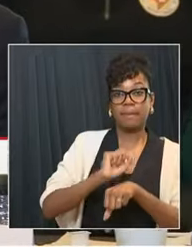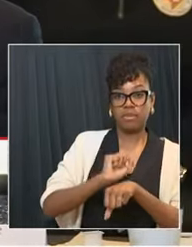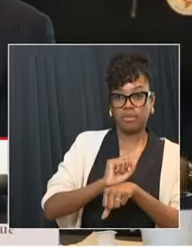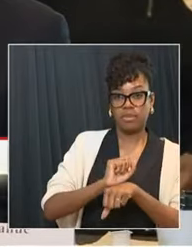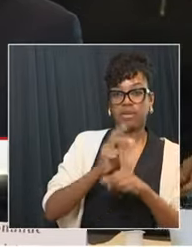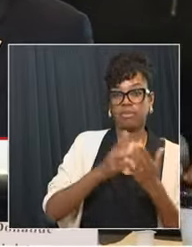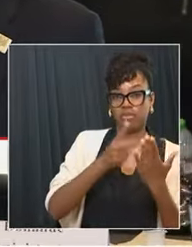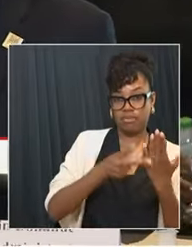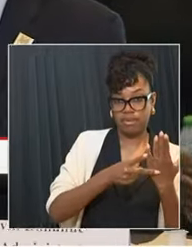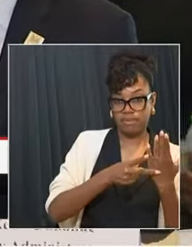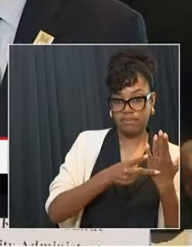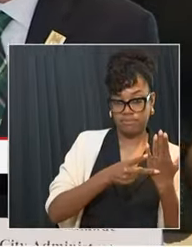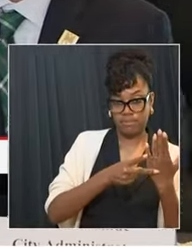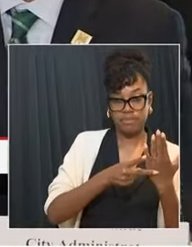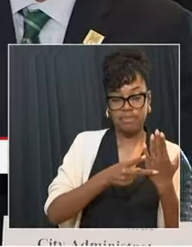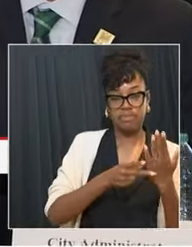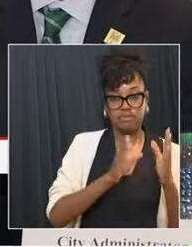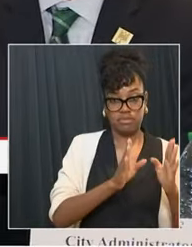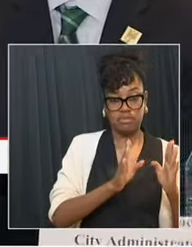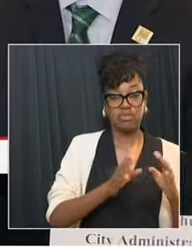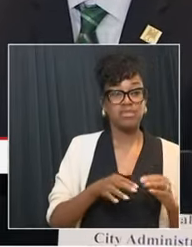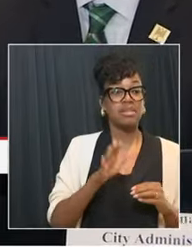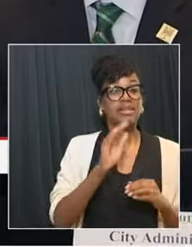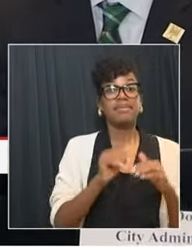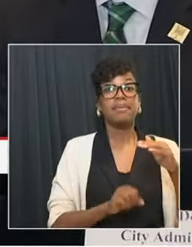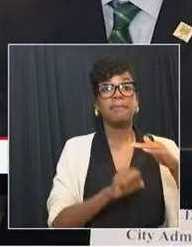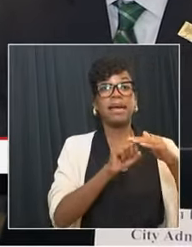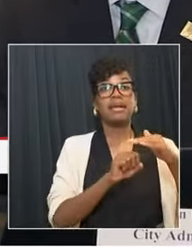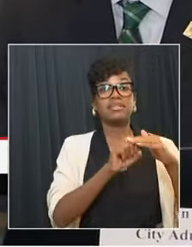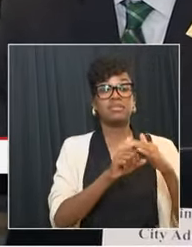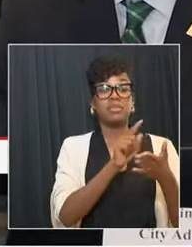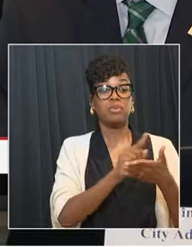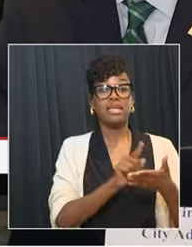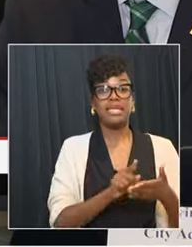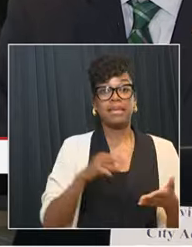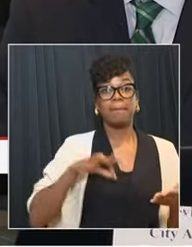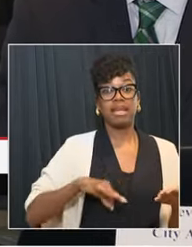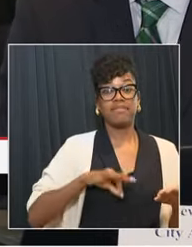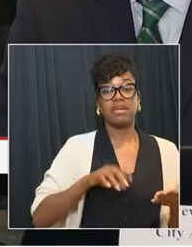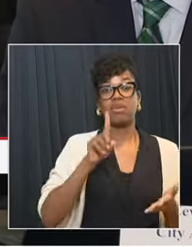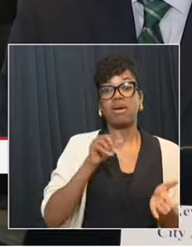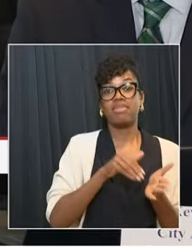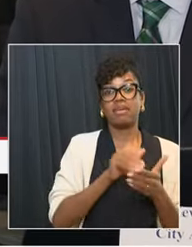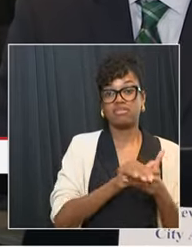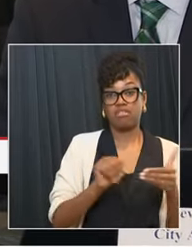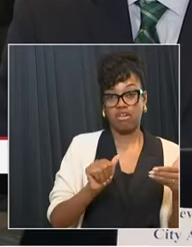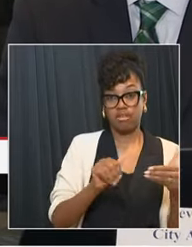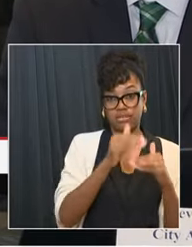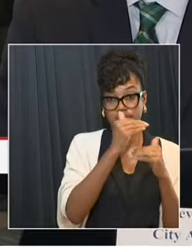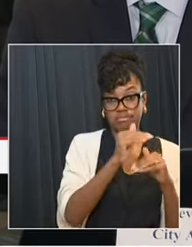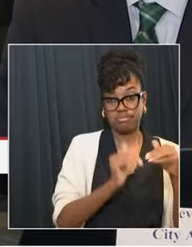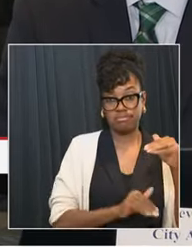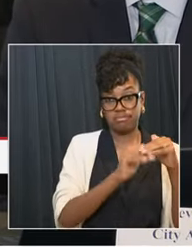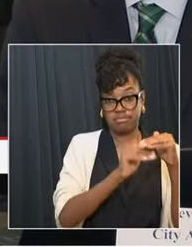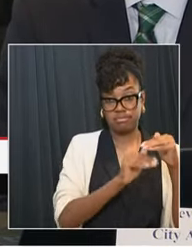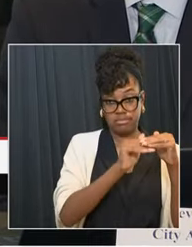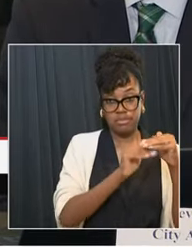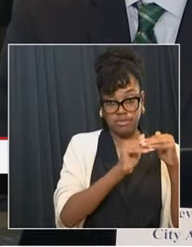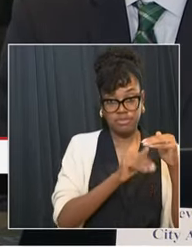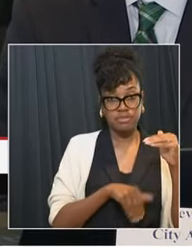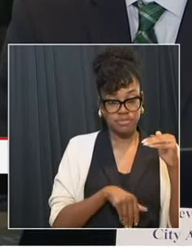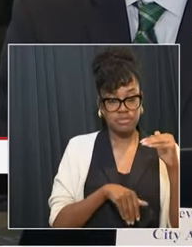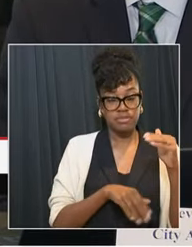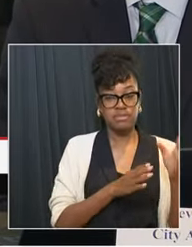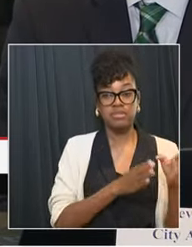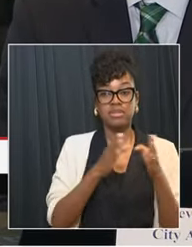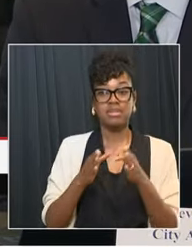paid leave, the maximum weekly benefit will be at $1,000. The maximum weeks for